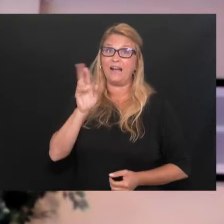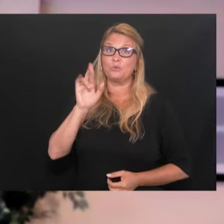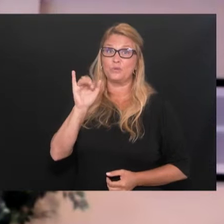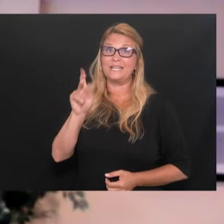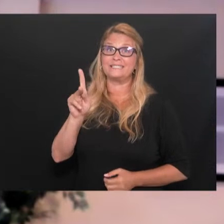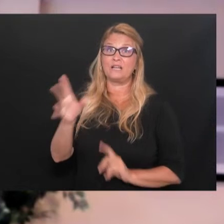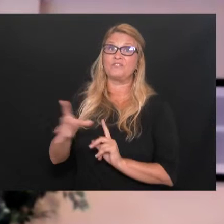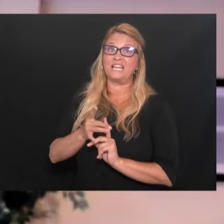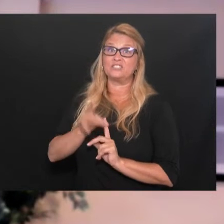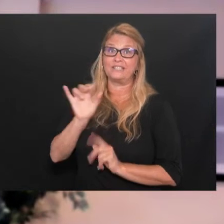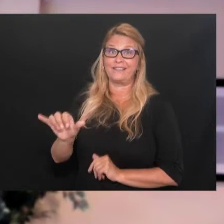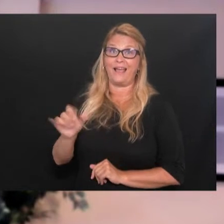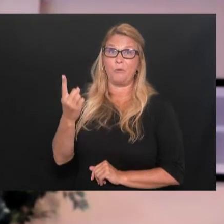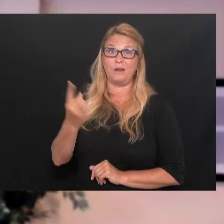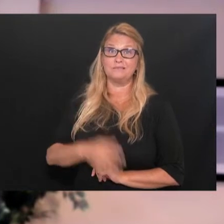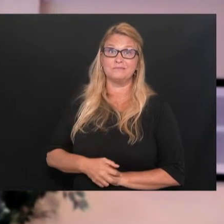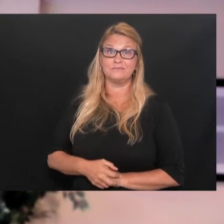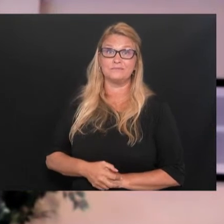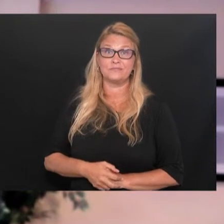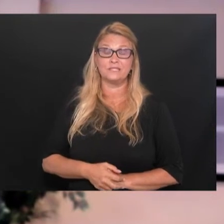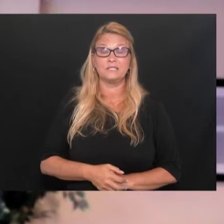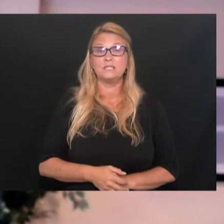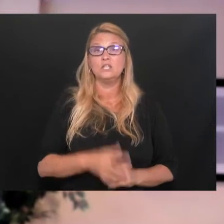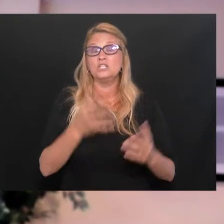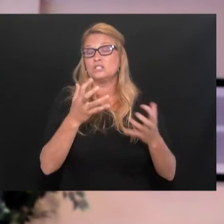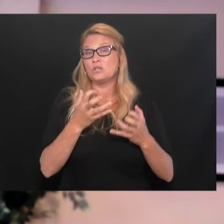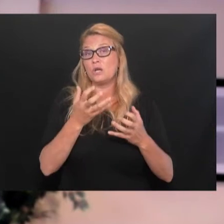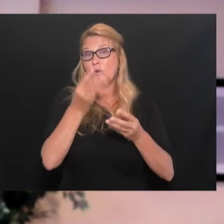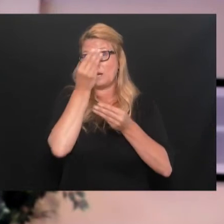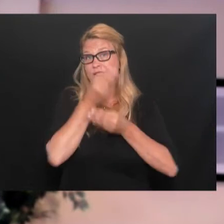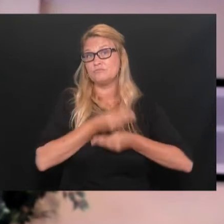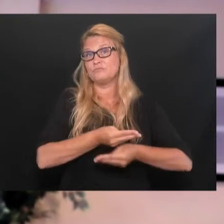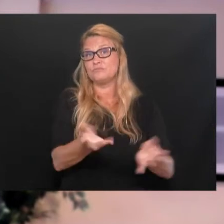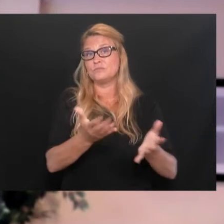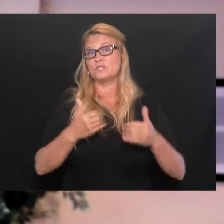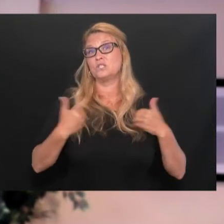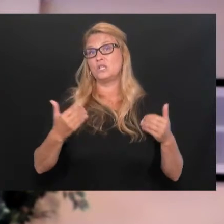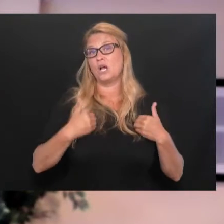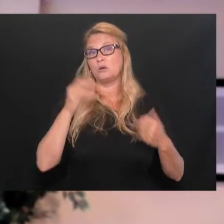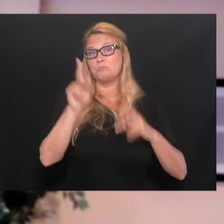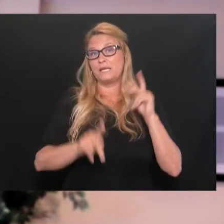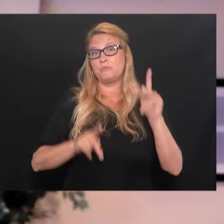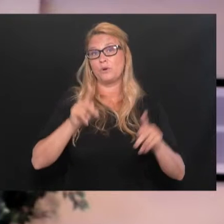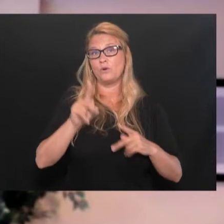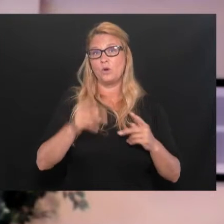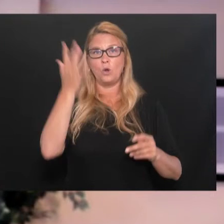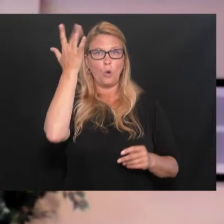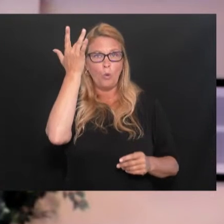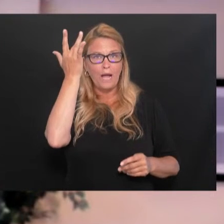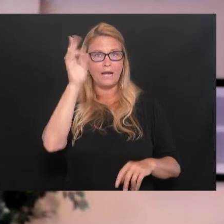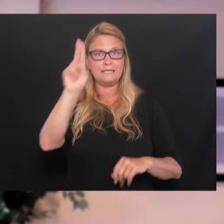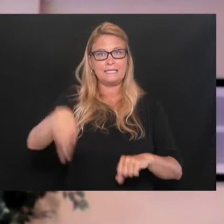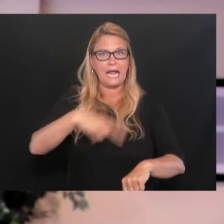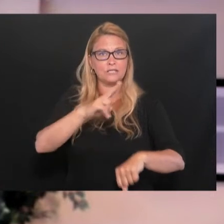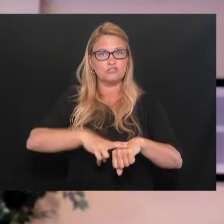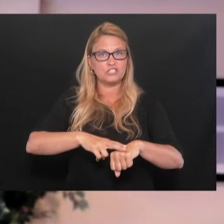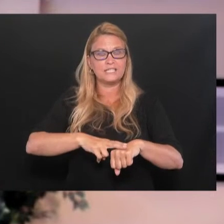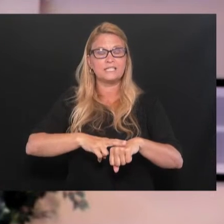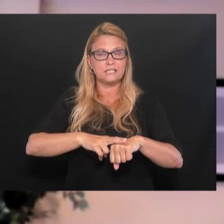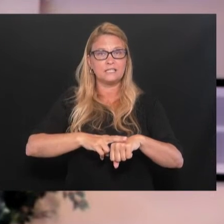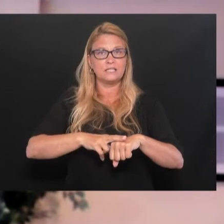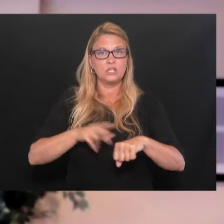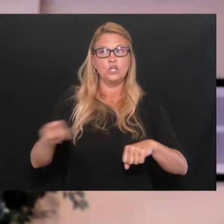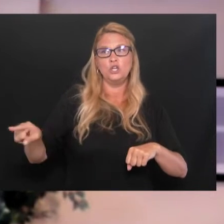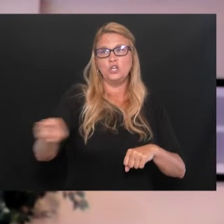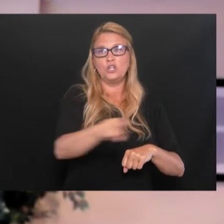we particularly want to send this message to our younger citizens, because nationally they are the group